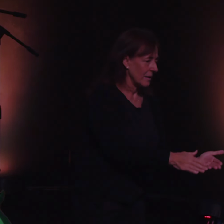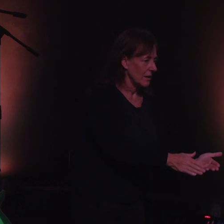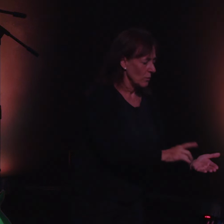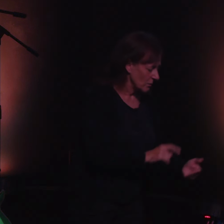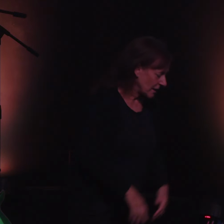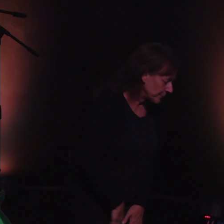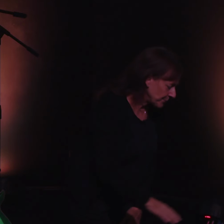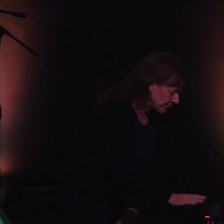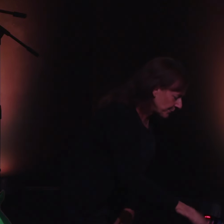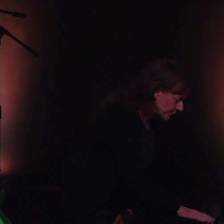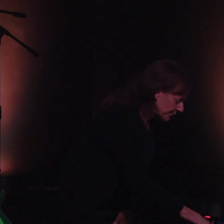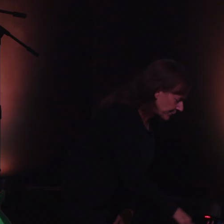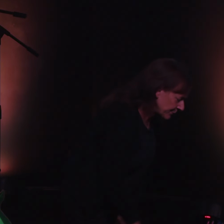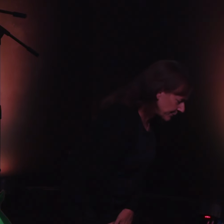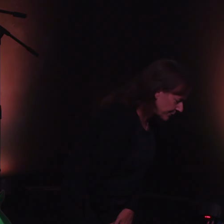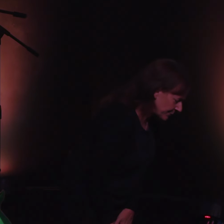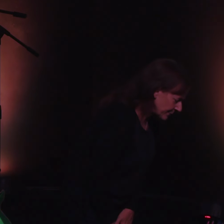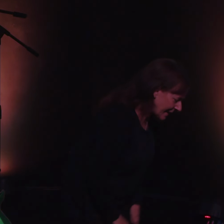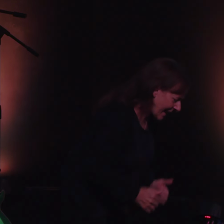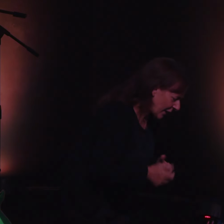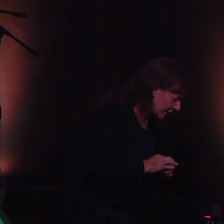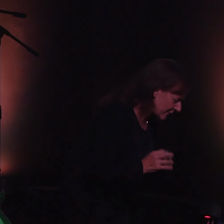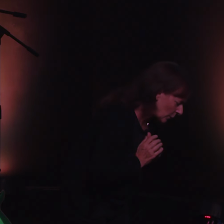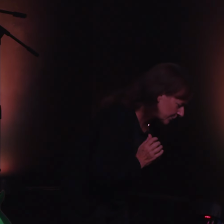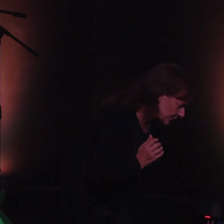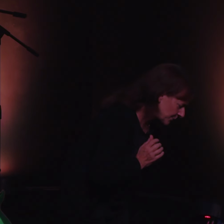over to them and say, how are you going to vote this November?